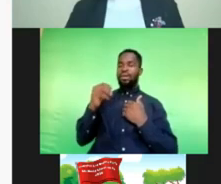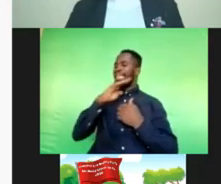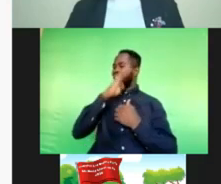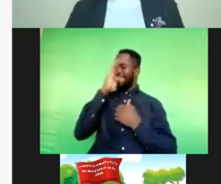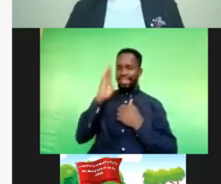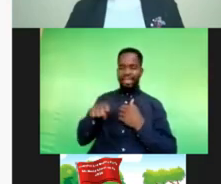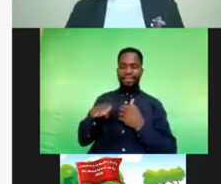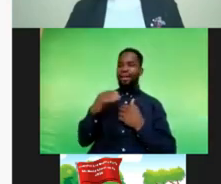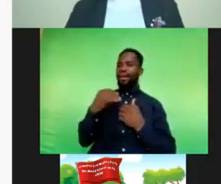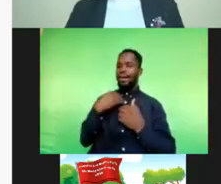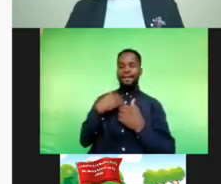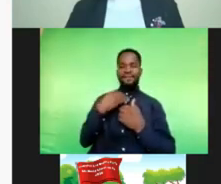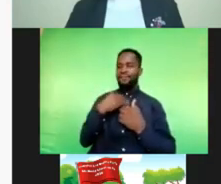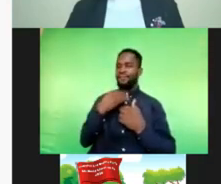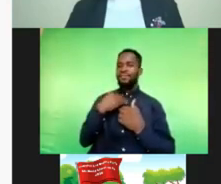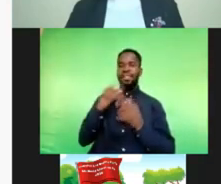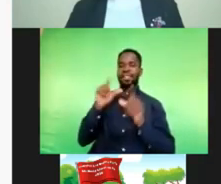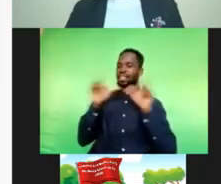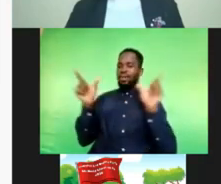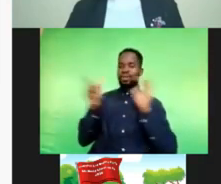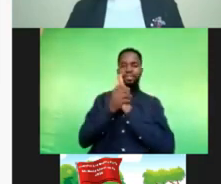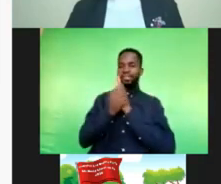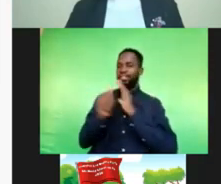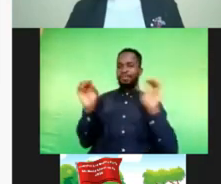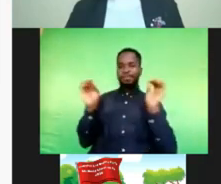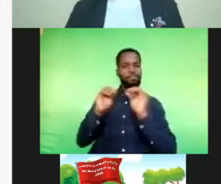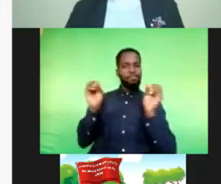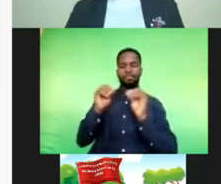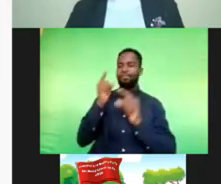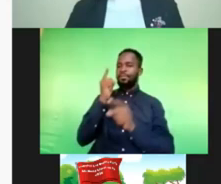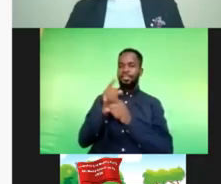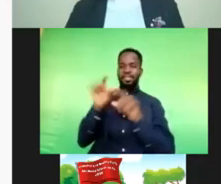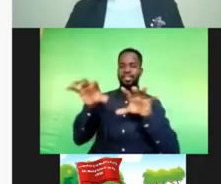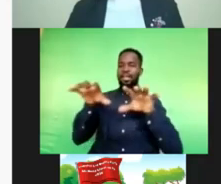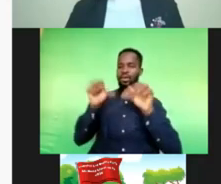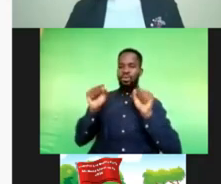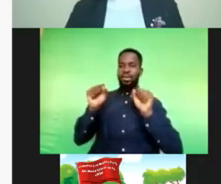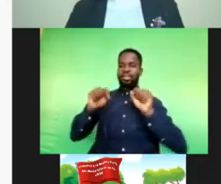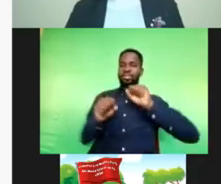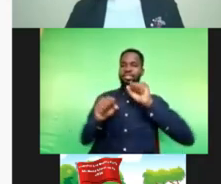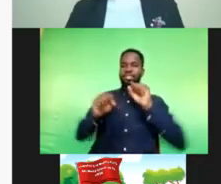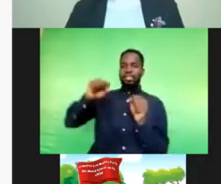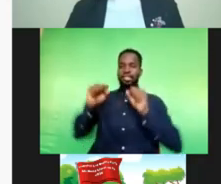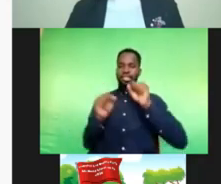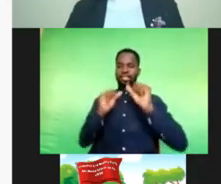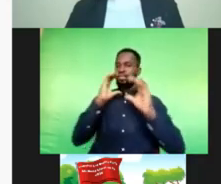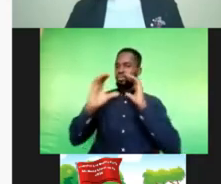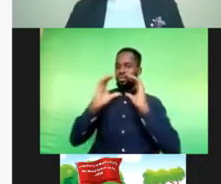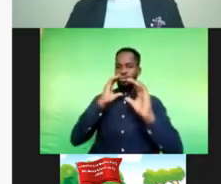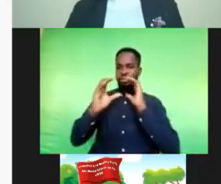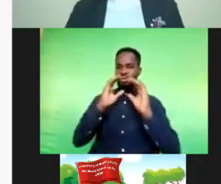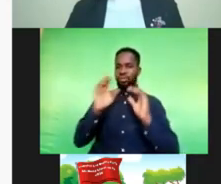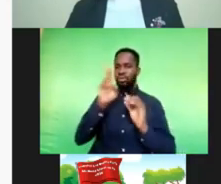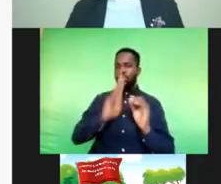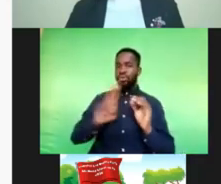skills. For them, the goal may be to acquire gestured communication, such as the use of sign